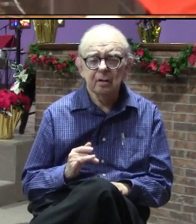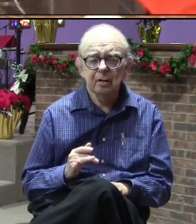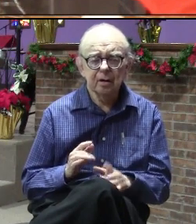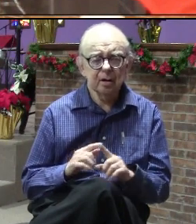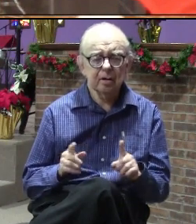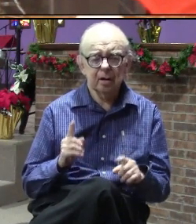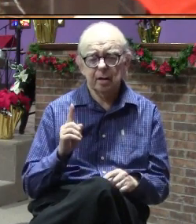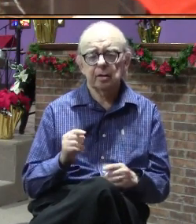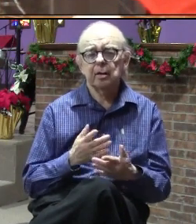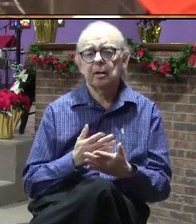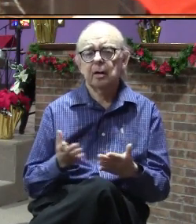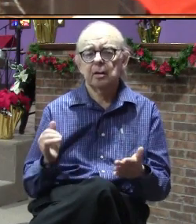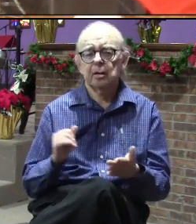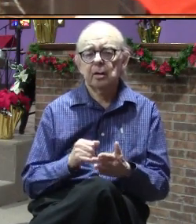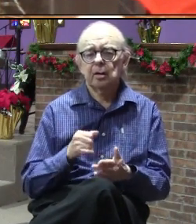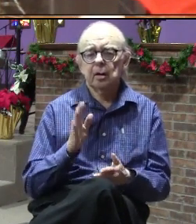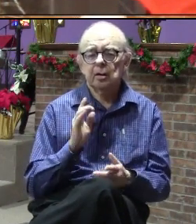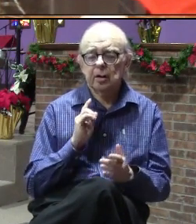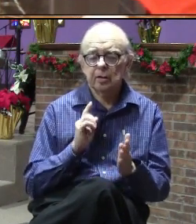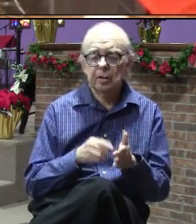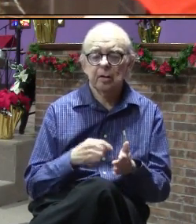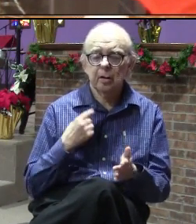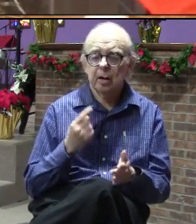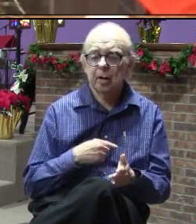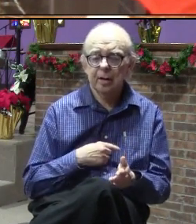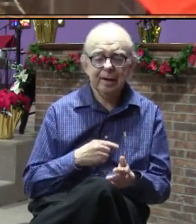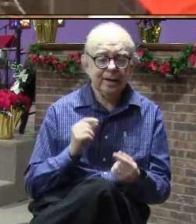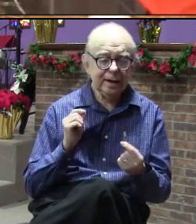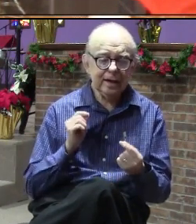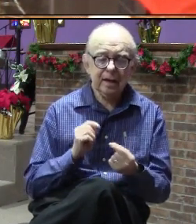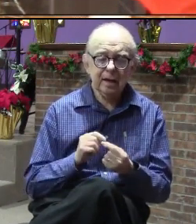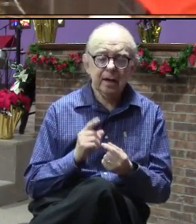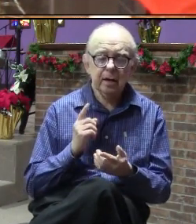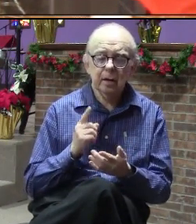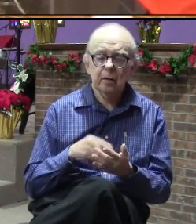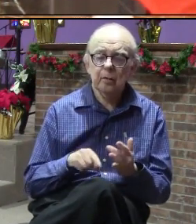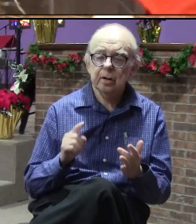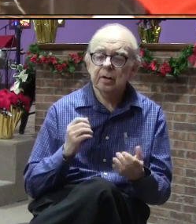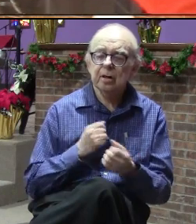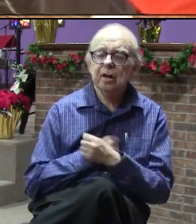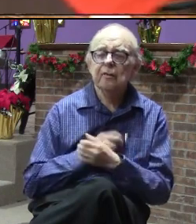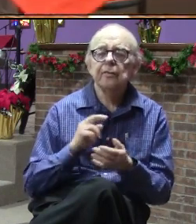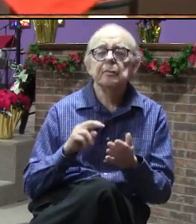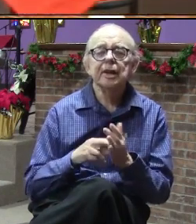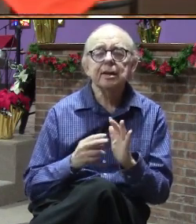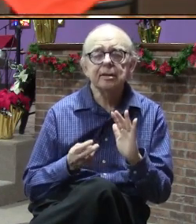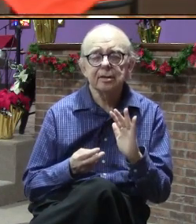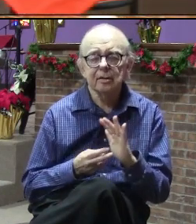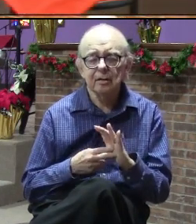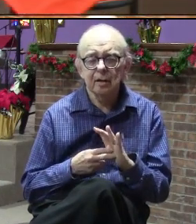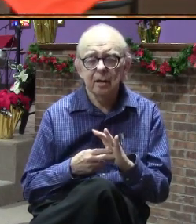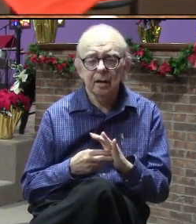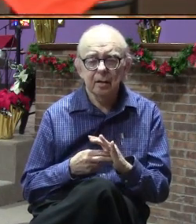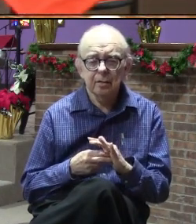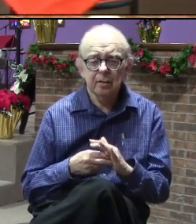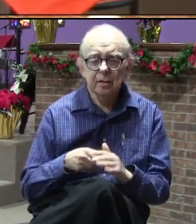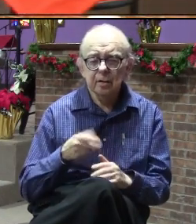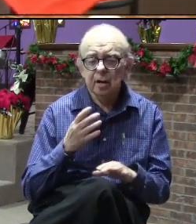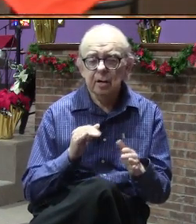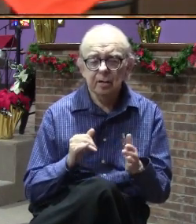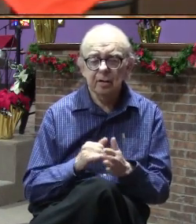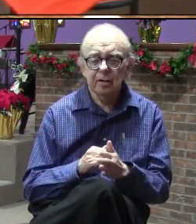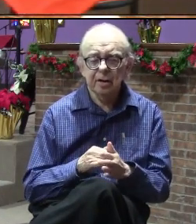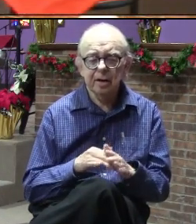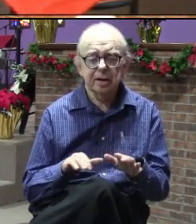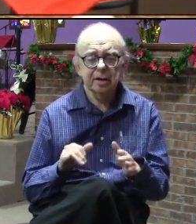But the one thing that God has shown us is just exactly what love is all about. And that's what he does, or